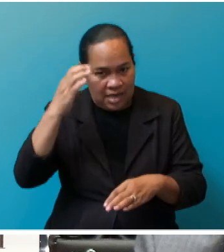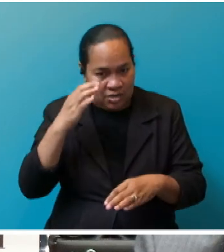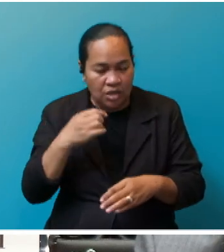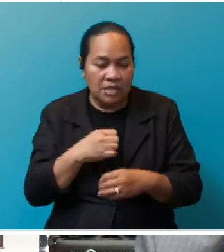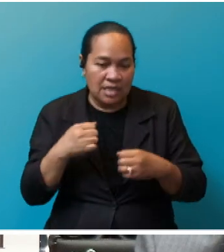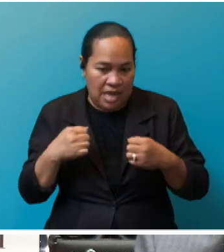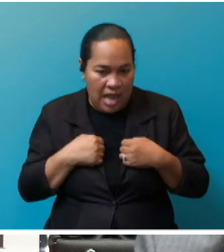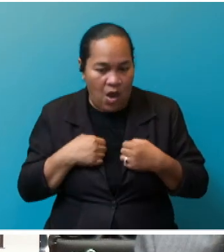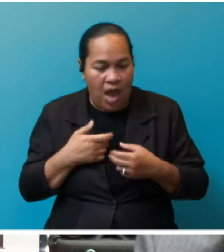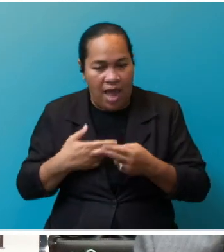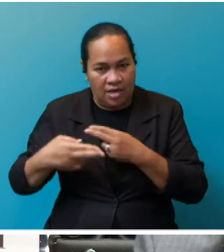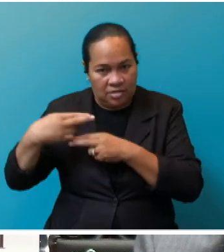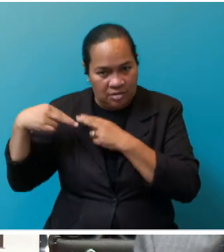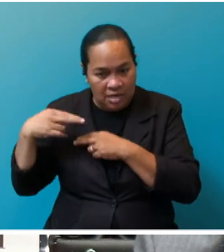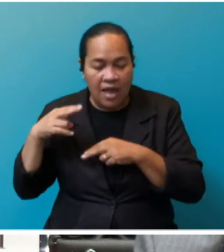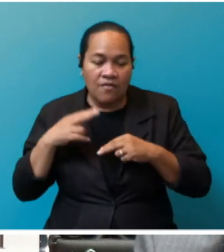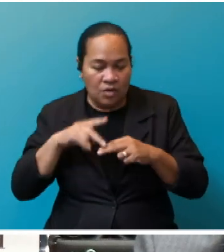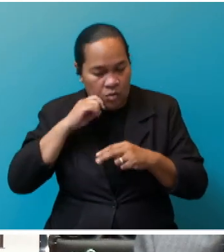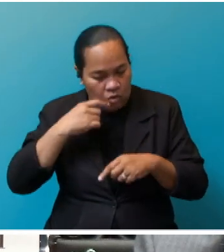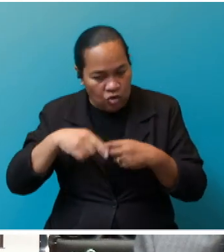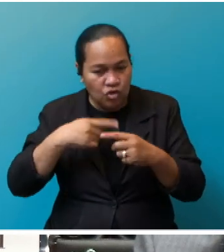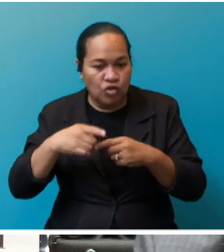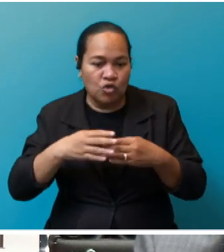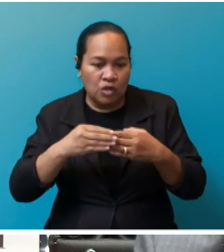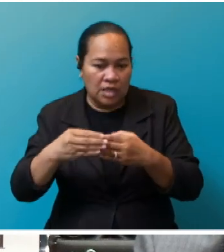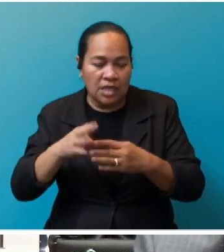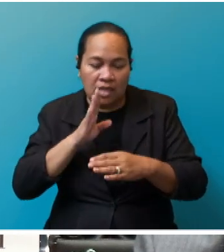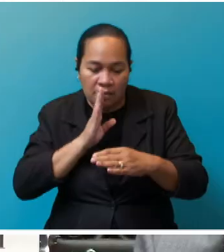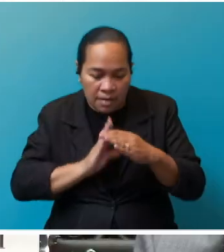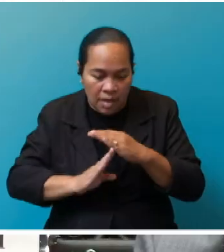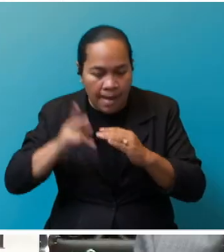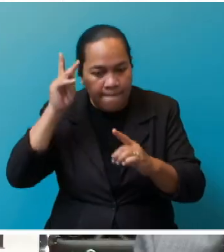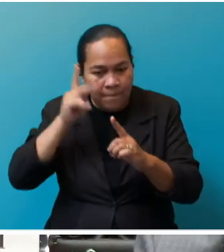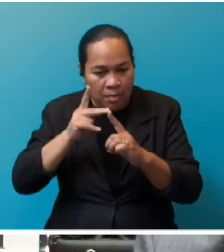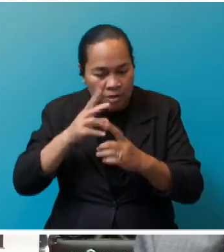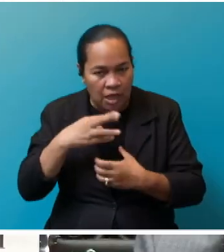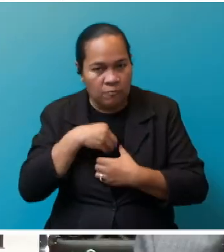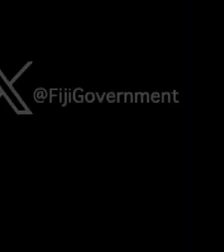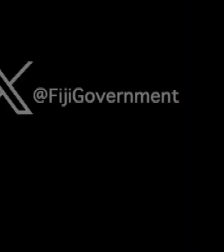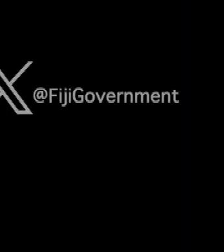legacy. Fiji will continue to lead with humility, purpose, and political will. Thank you.